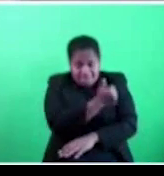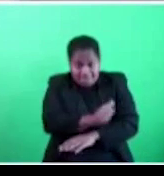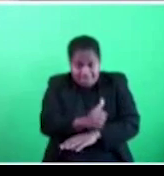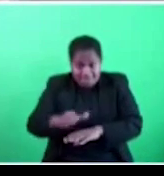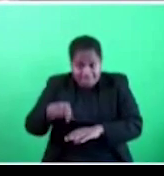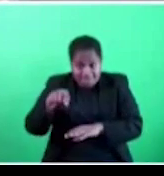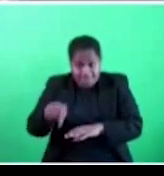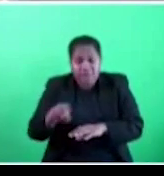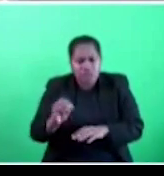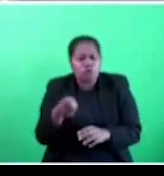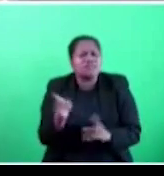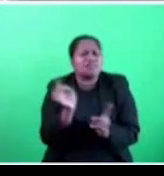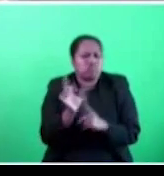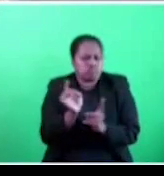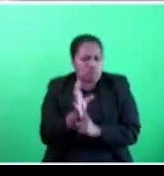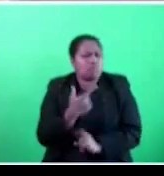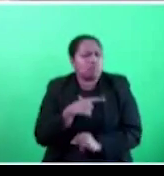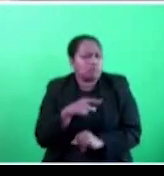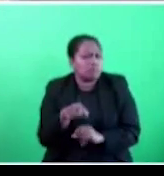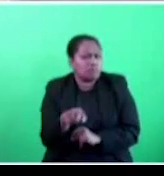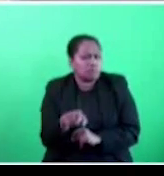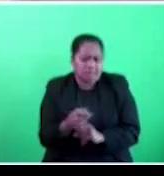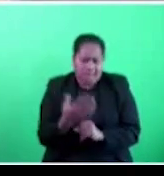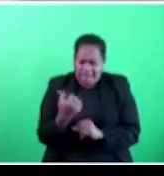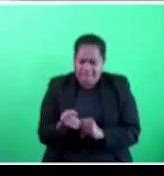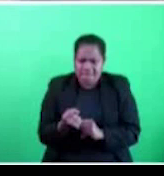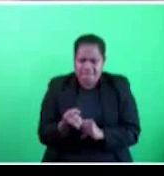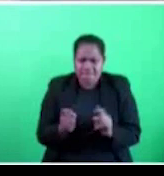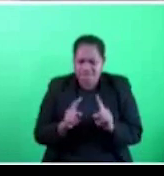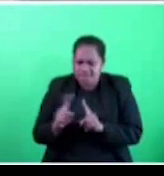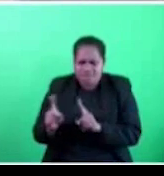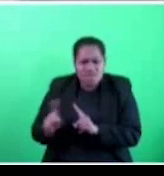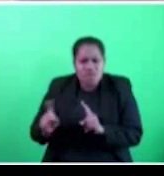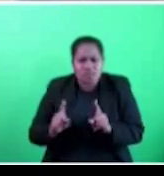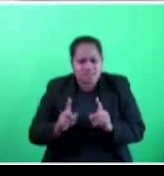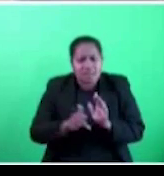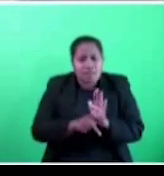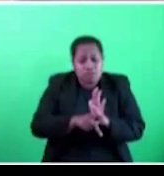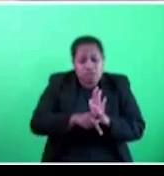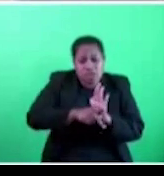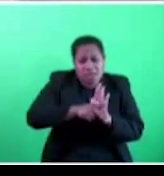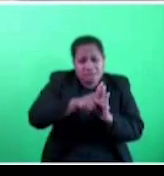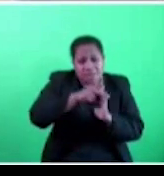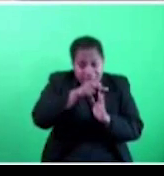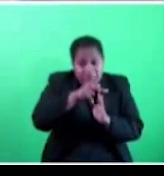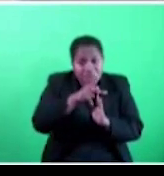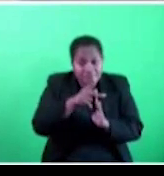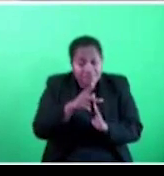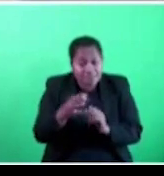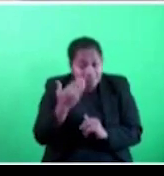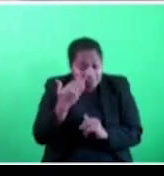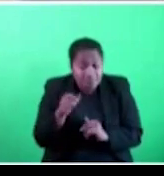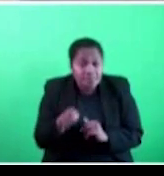critically important, Mr. Speaker, sir, given the various pressures that we do find. Recently, for example,